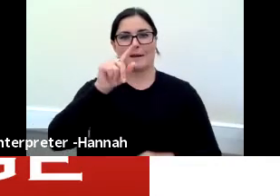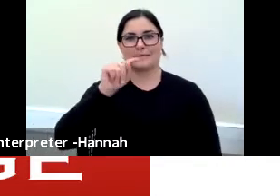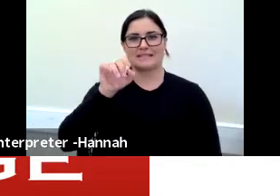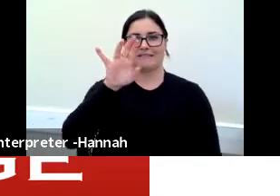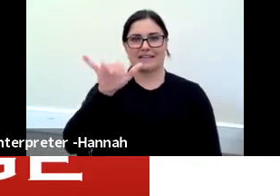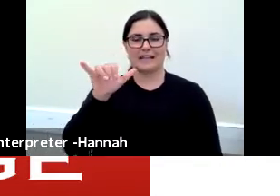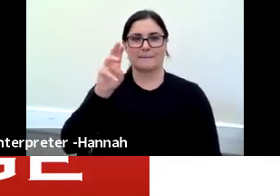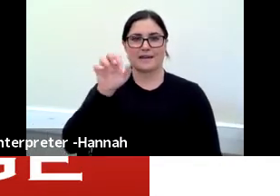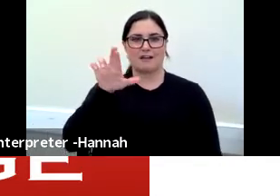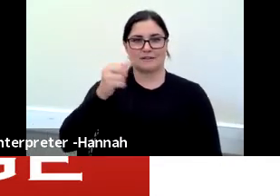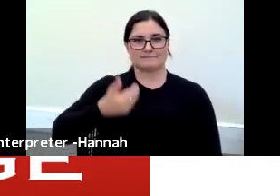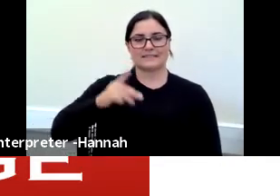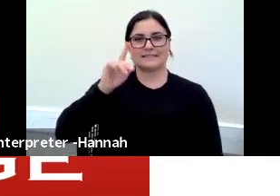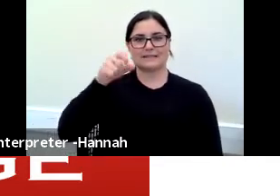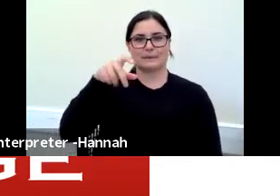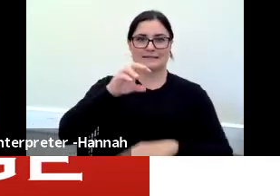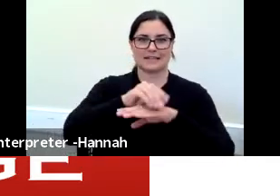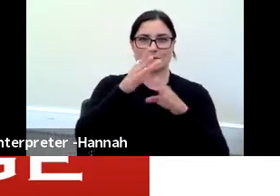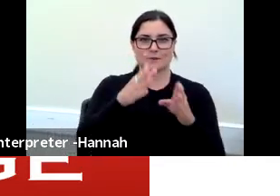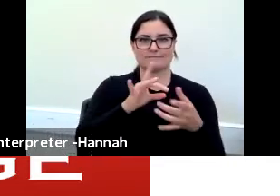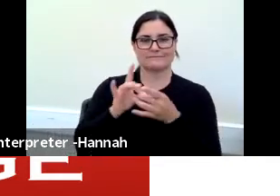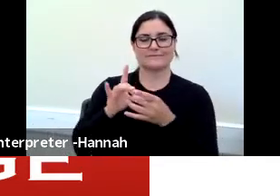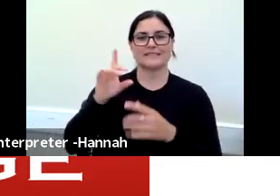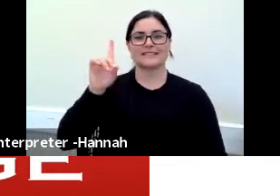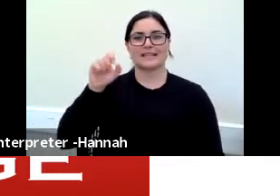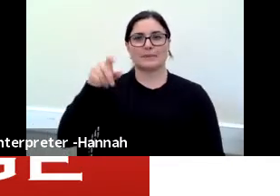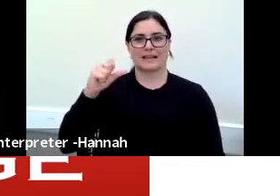I'm a DSPS counselor and the DSPS department chair.